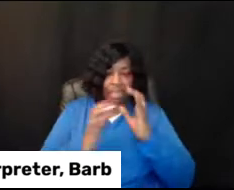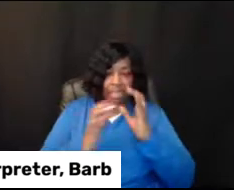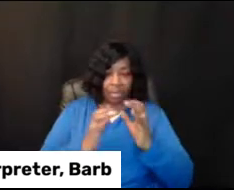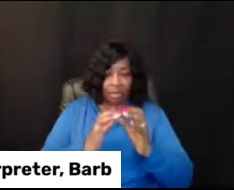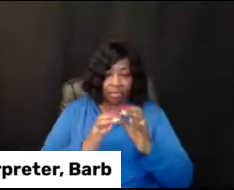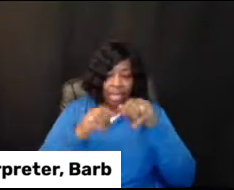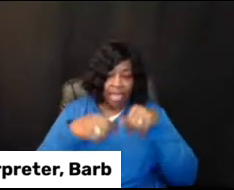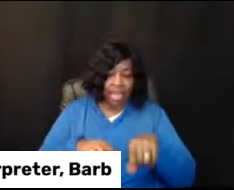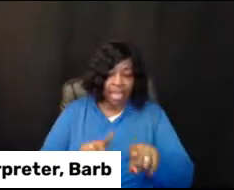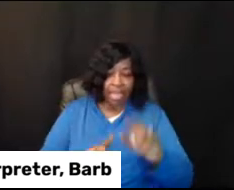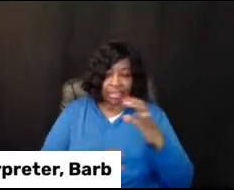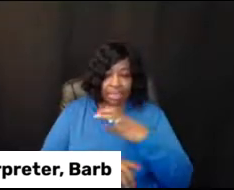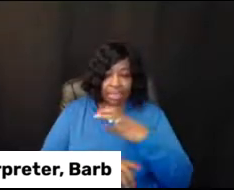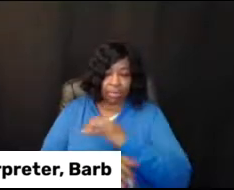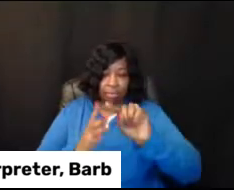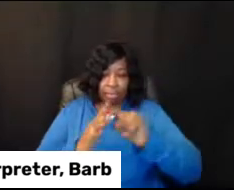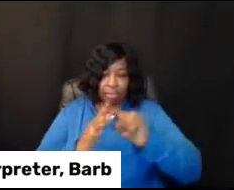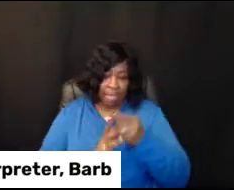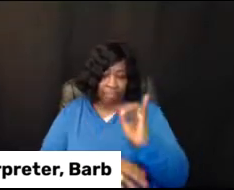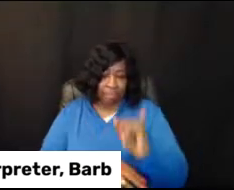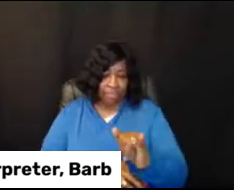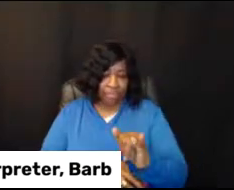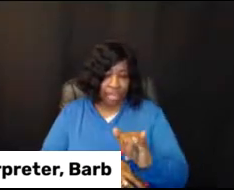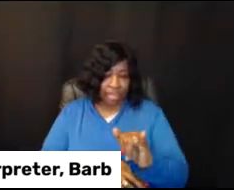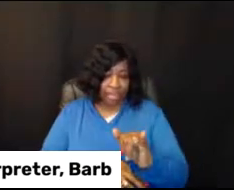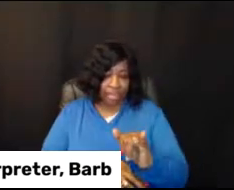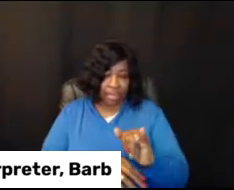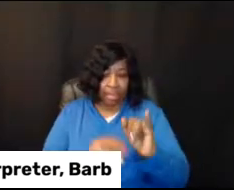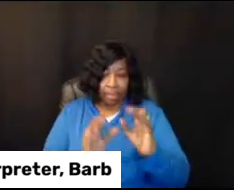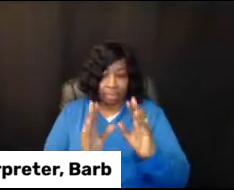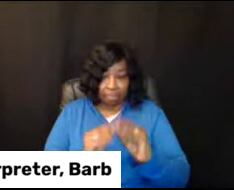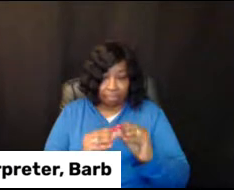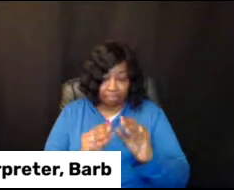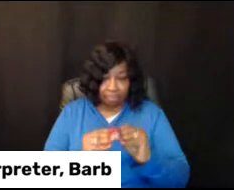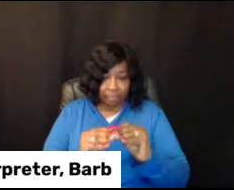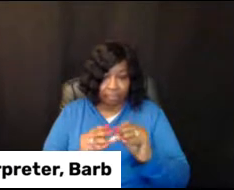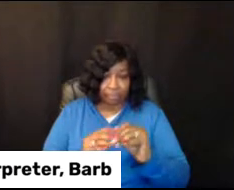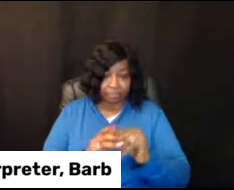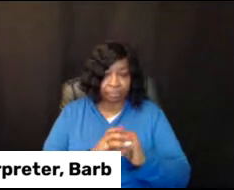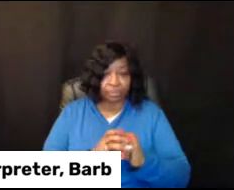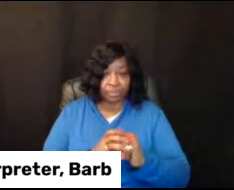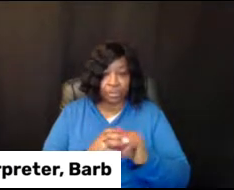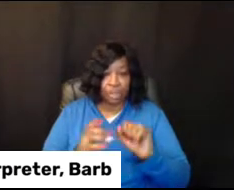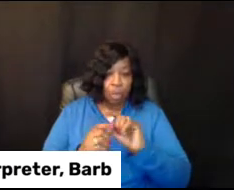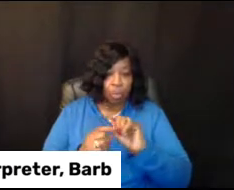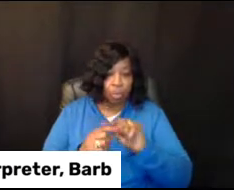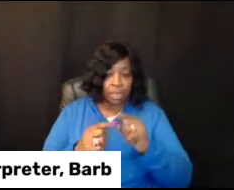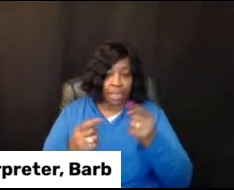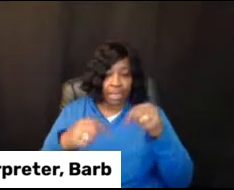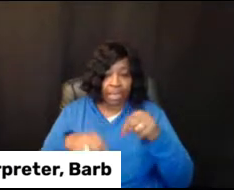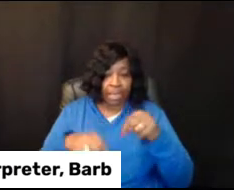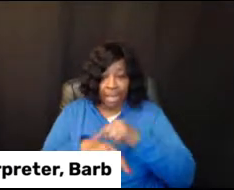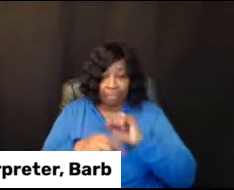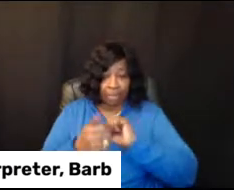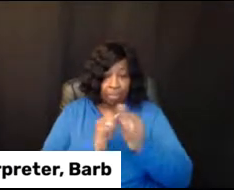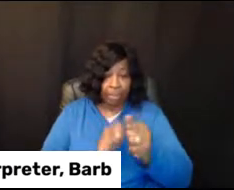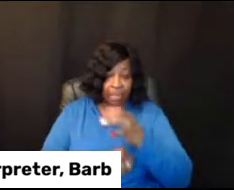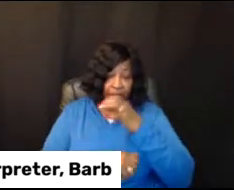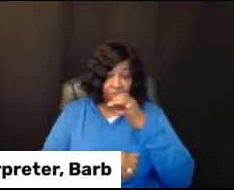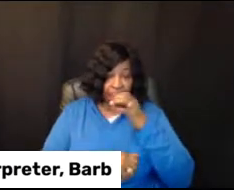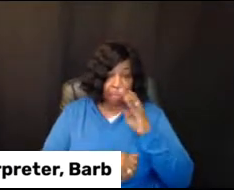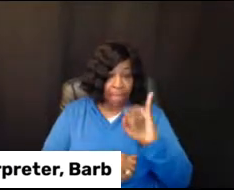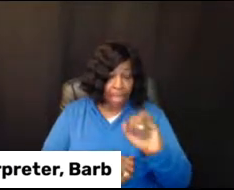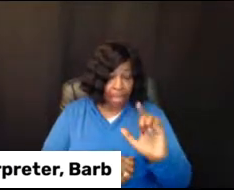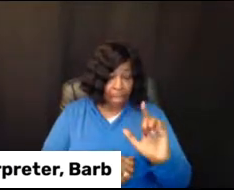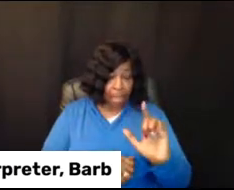Congress begins that discourse. So when it actually comes time to pass the Farm Bill,